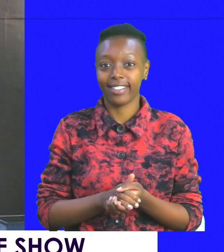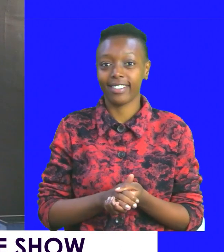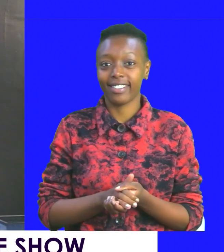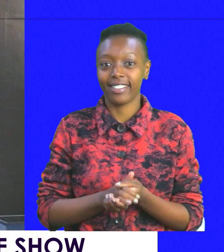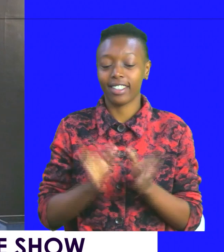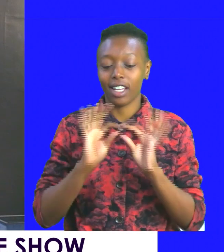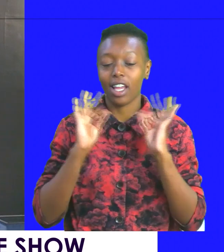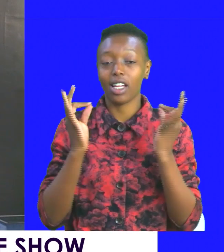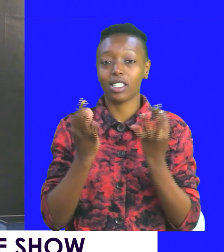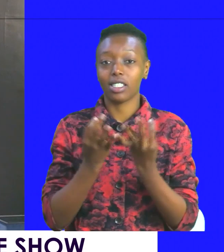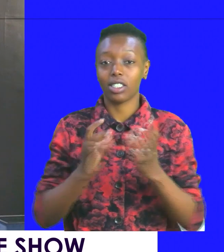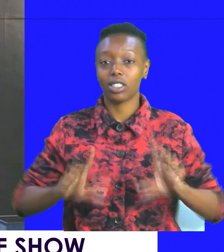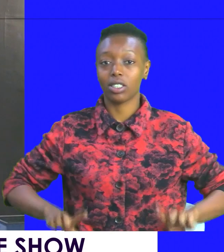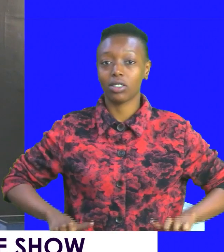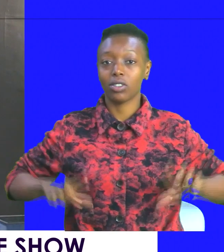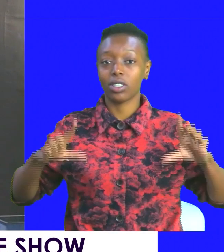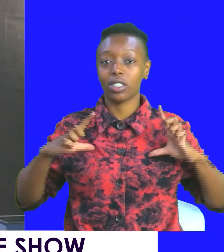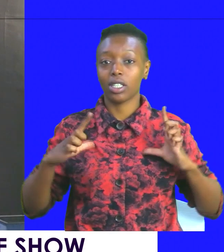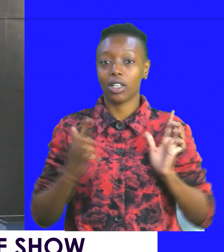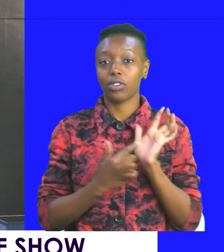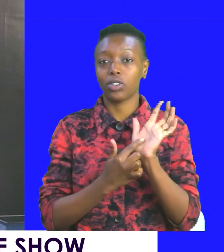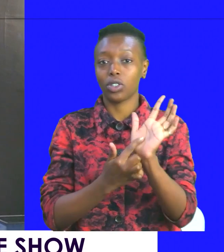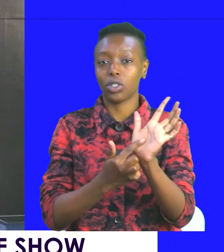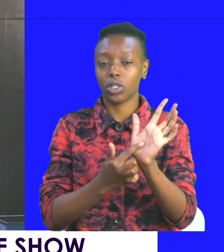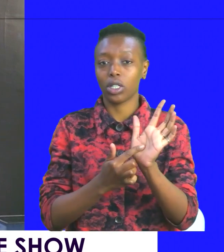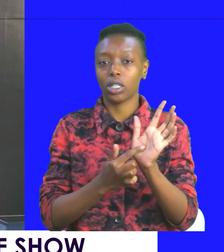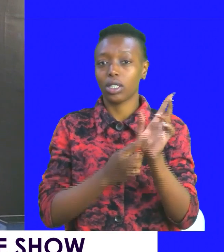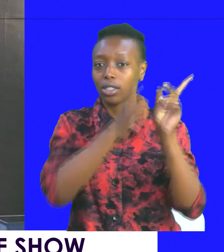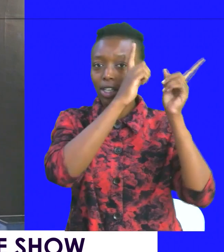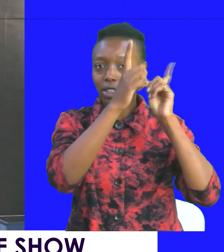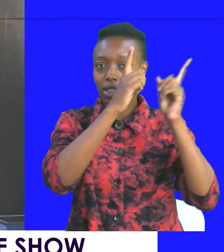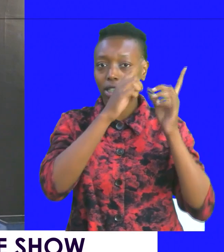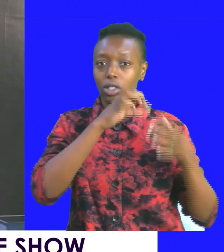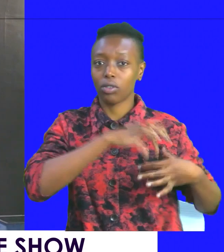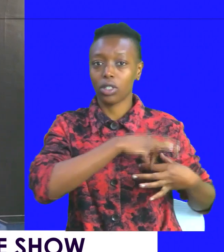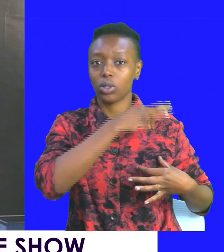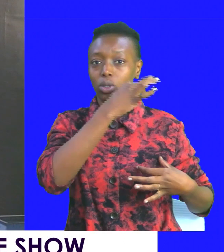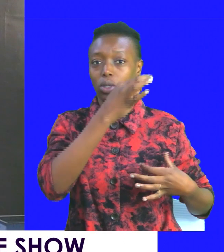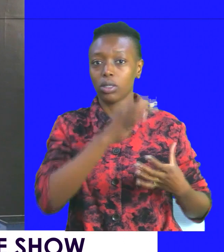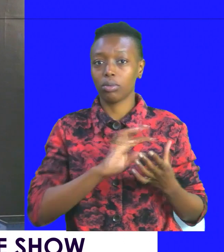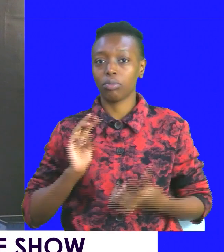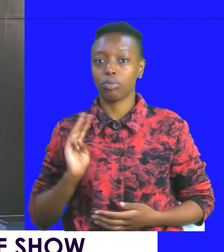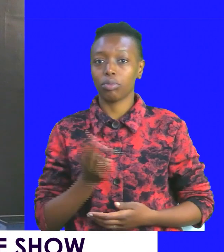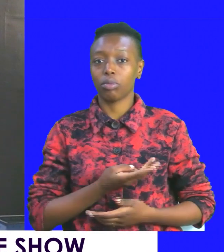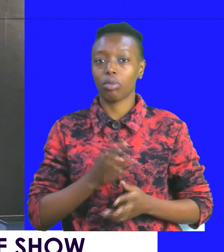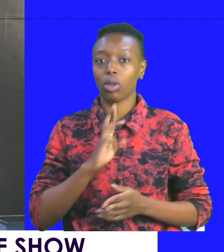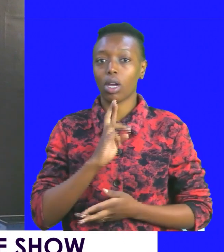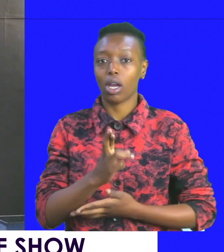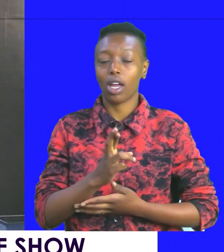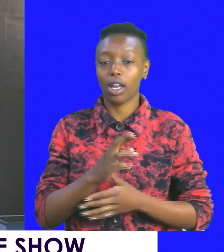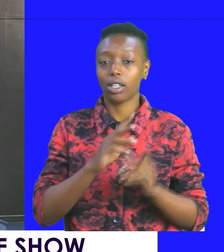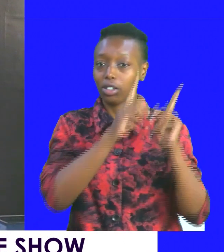Treasures of Life show is a show of a journey of the soul. We are